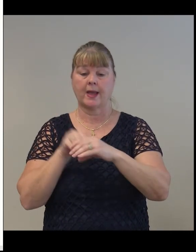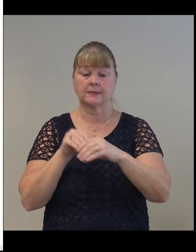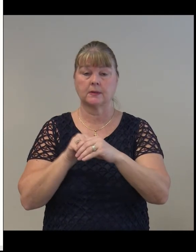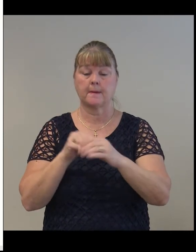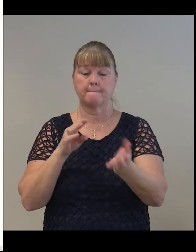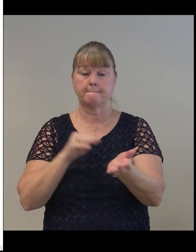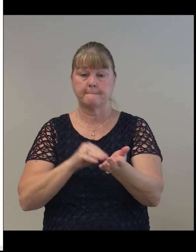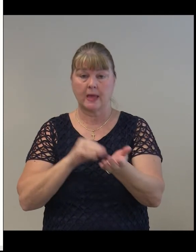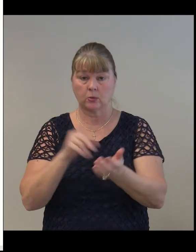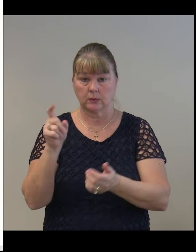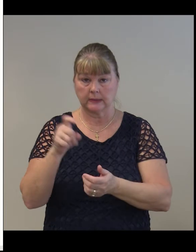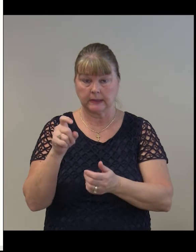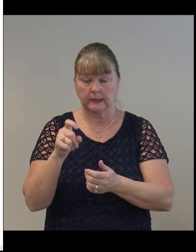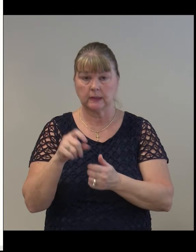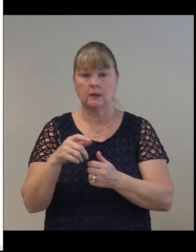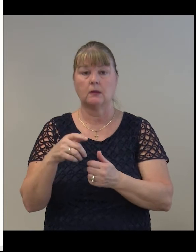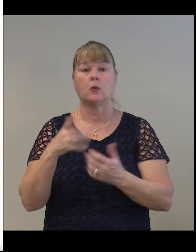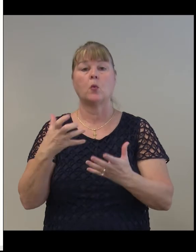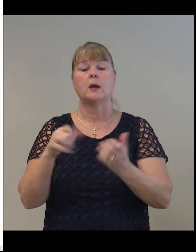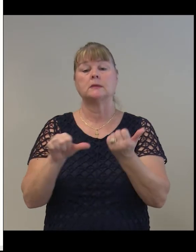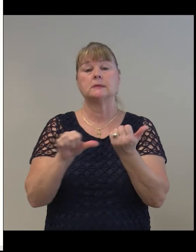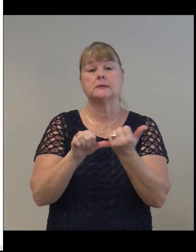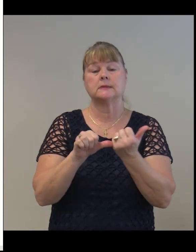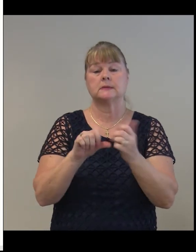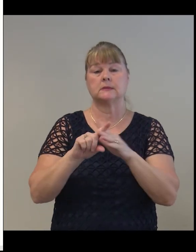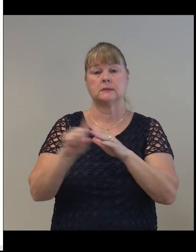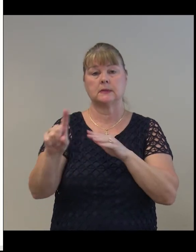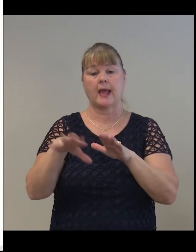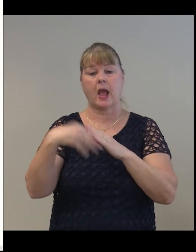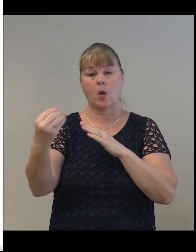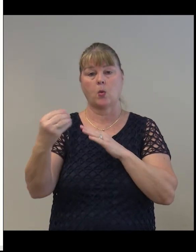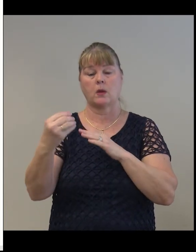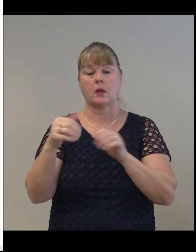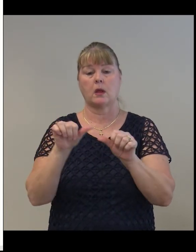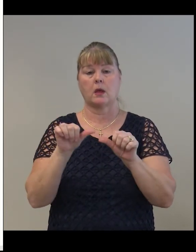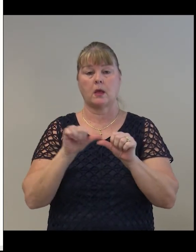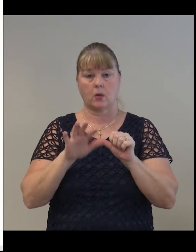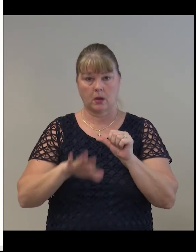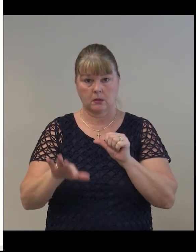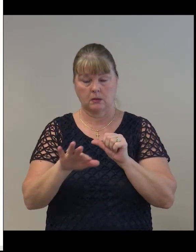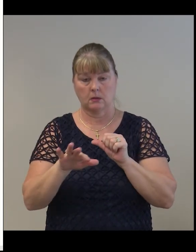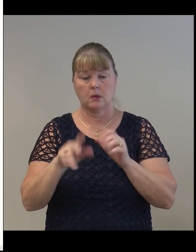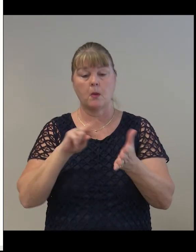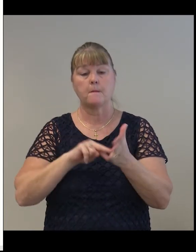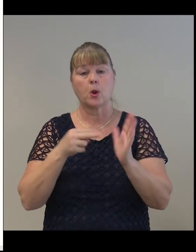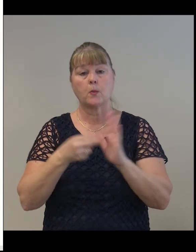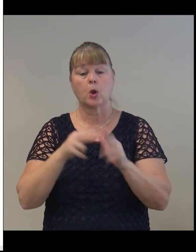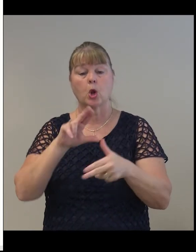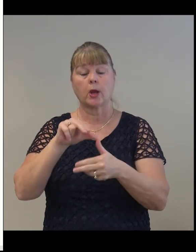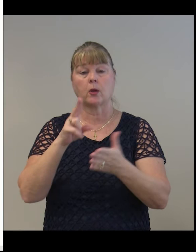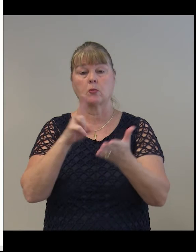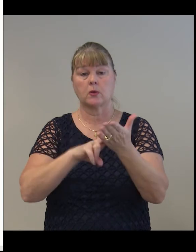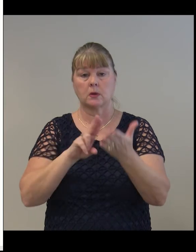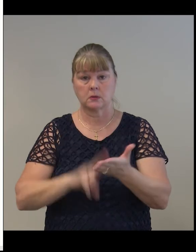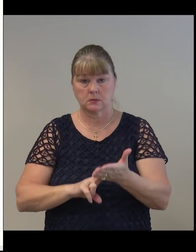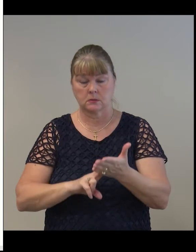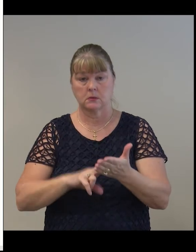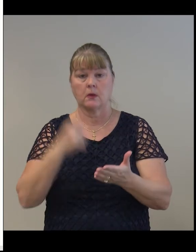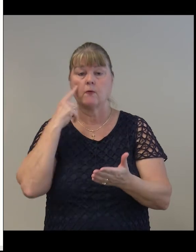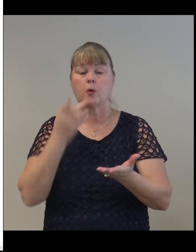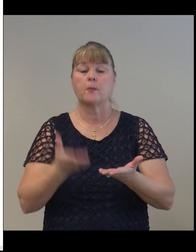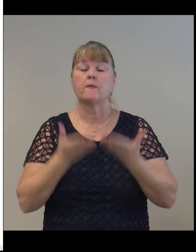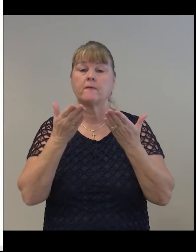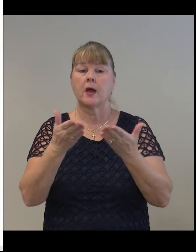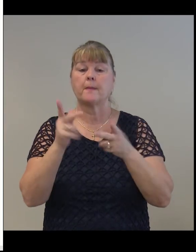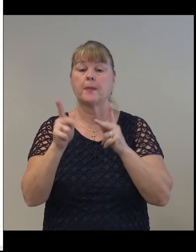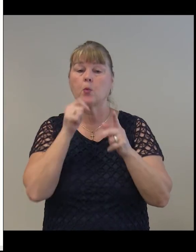functional access or medical need and would like assistance evacuating out of Chatham County. Now, the purpose of the hurricane registry here